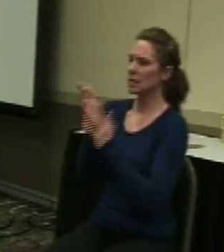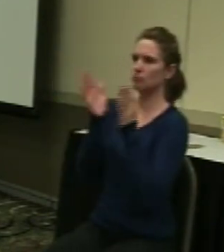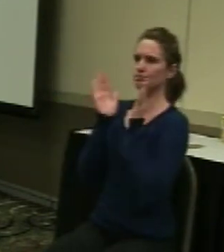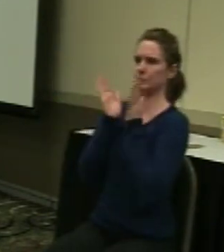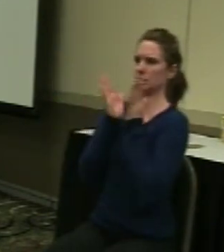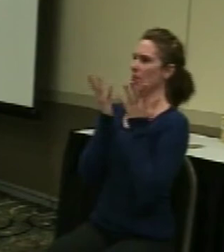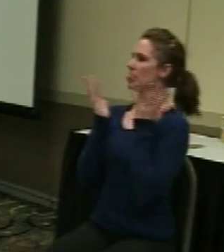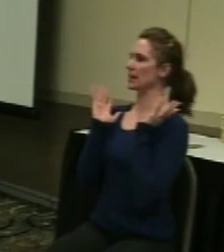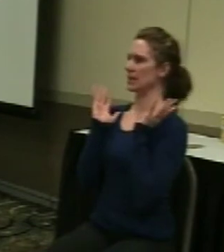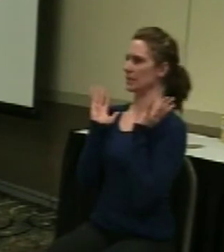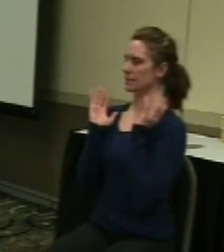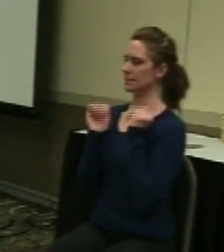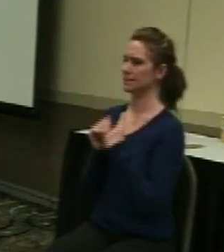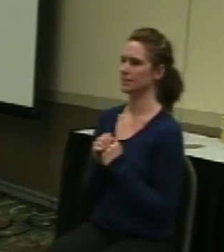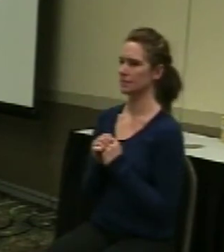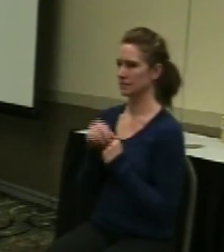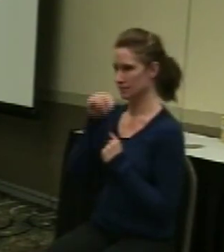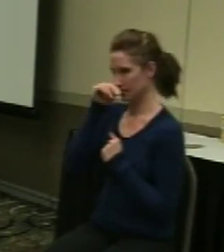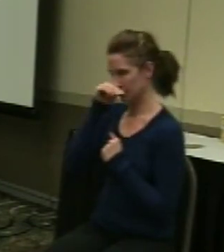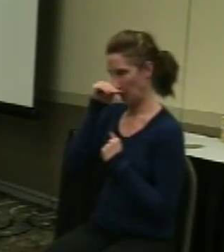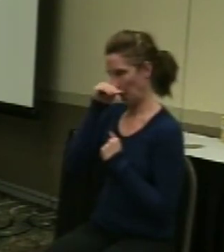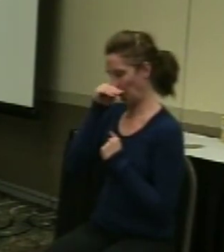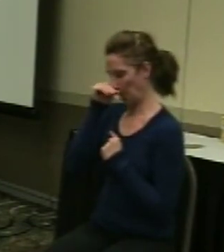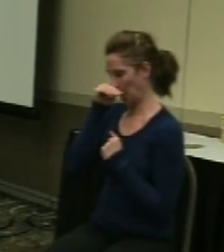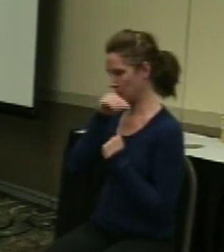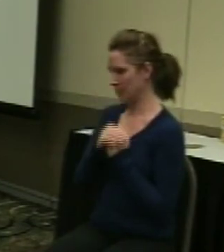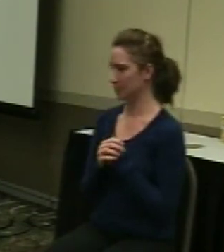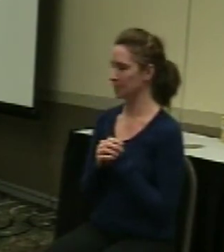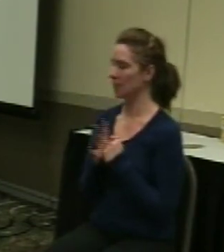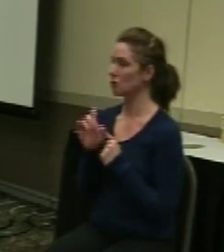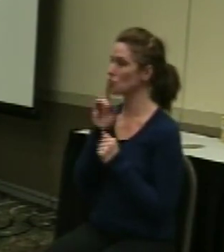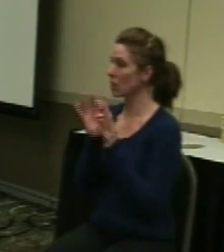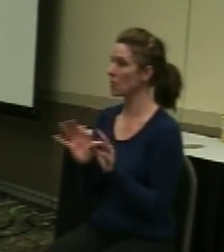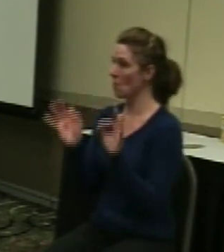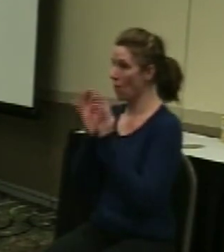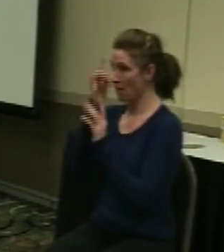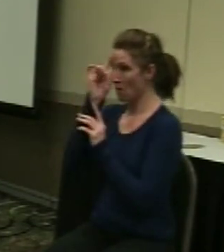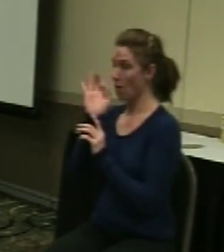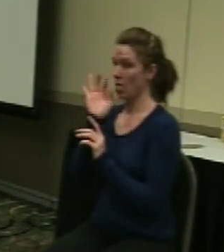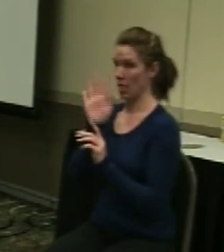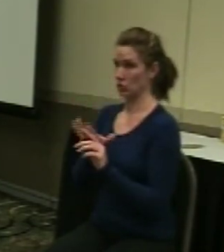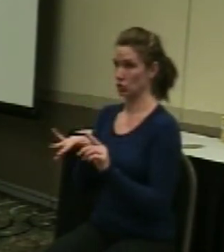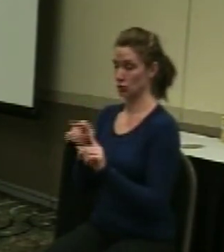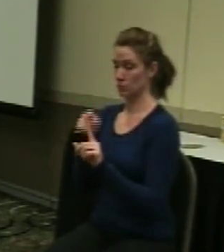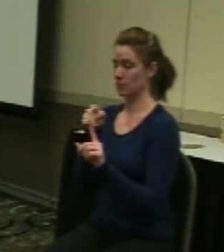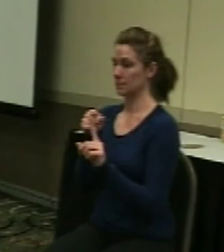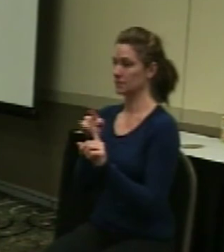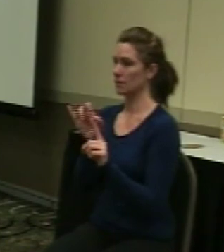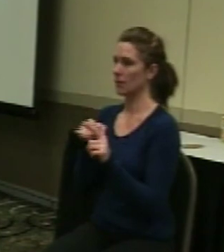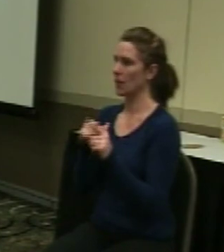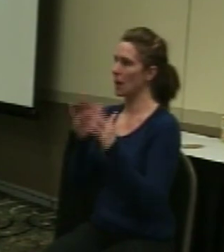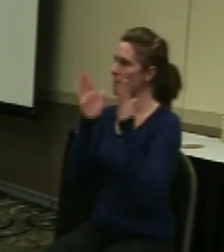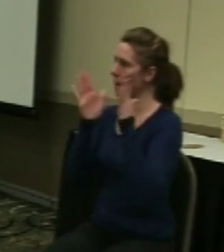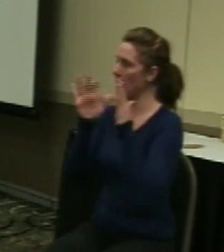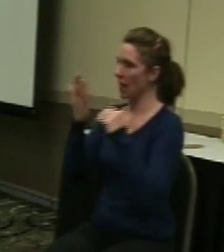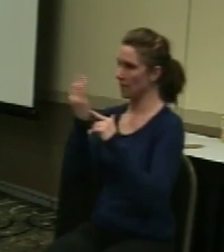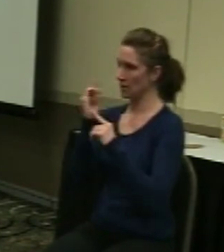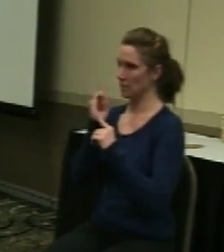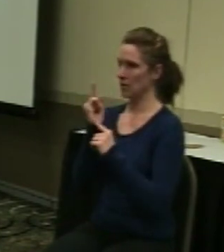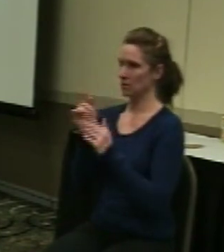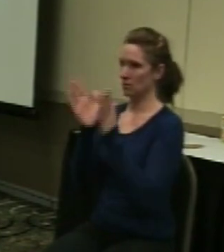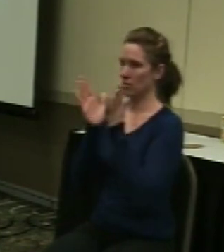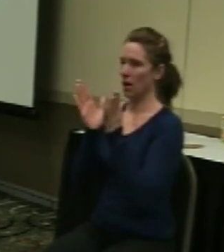just take 15 minutes out of the day that's really significant, and then block out that 15 into